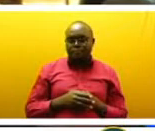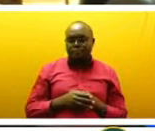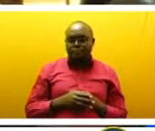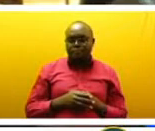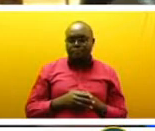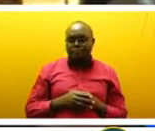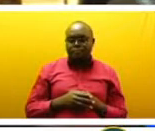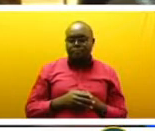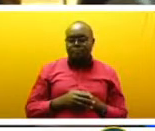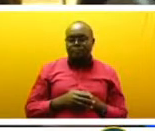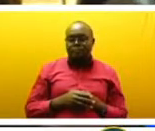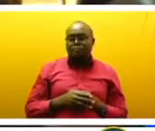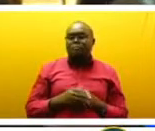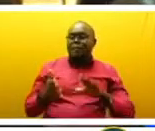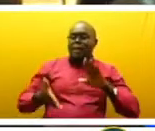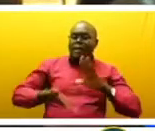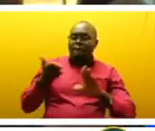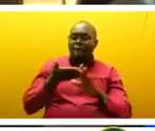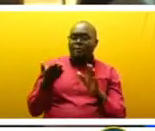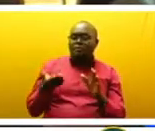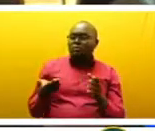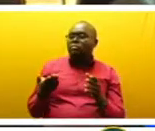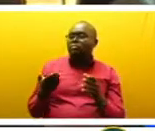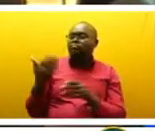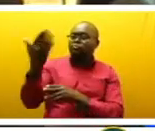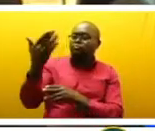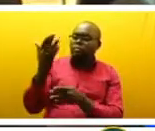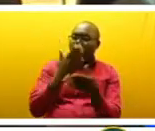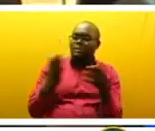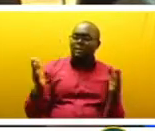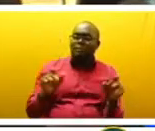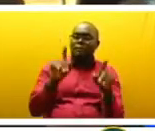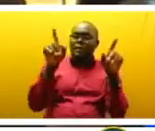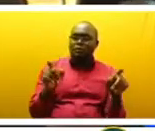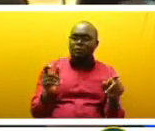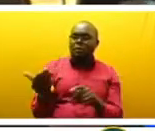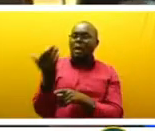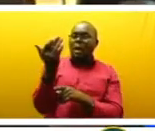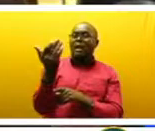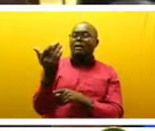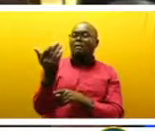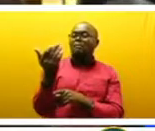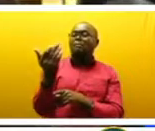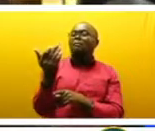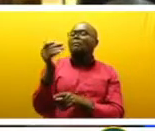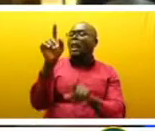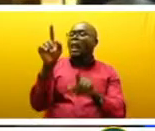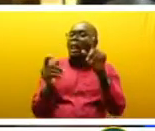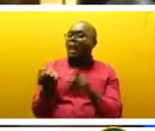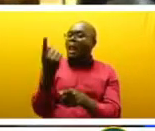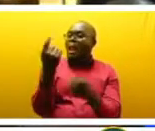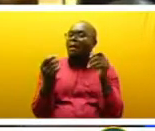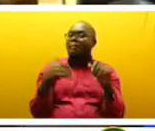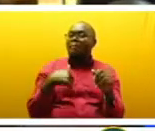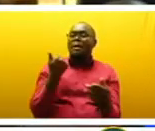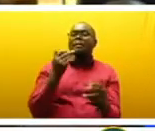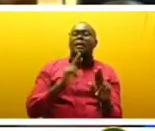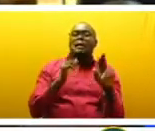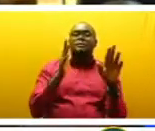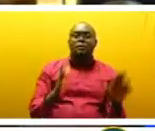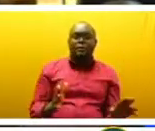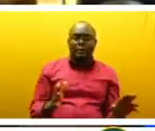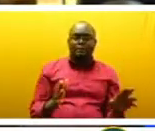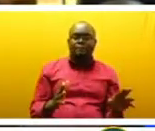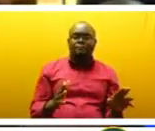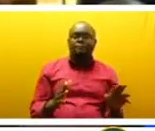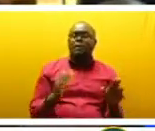In quick rejoinder to some of the issues that were raised by the respondents, I'd like to urge the Supreme